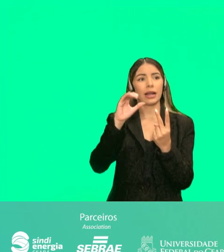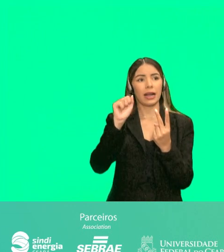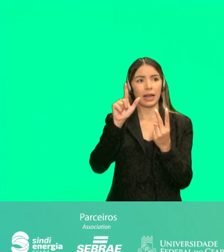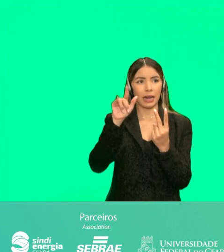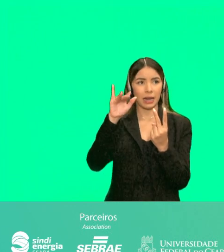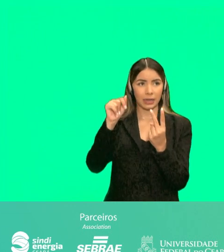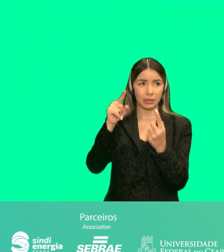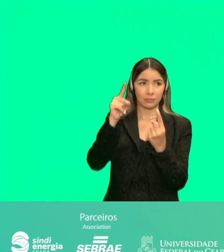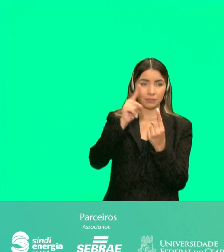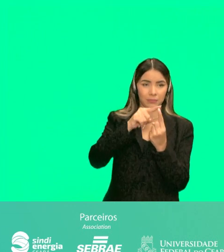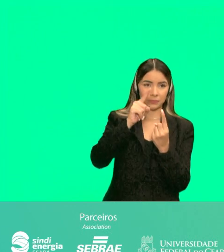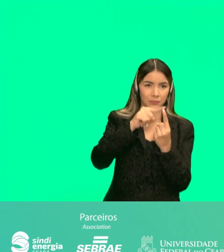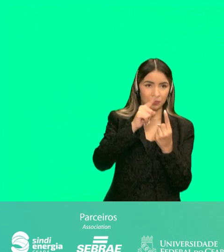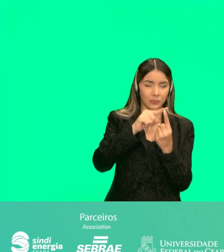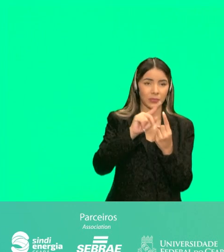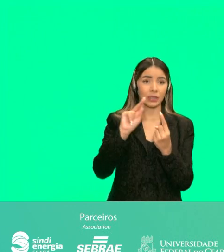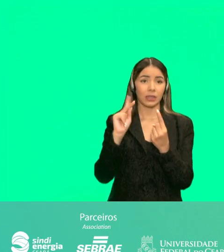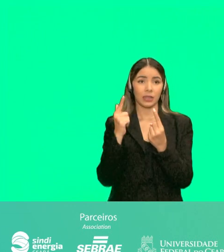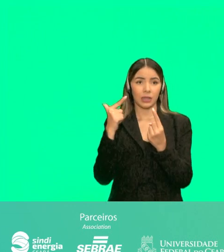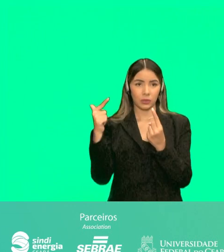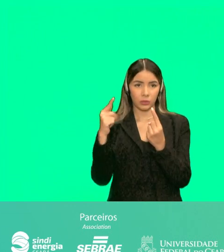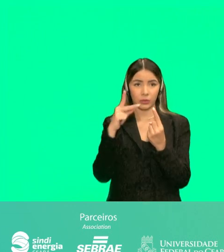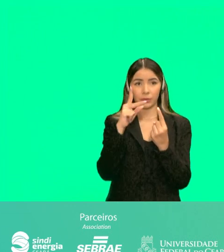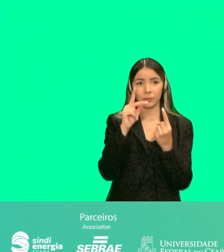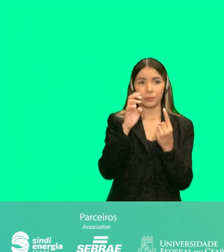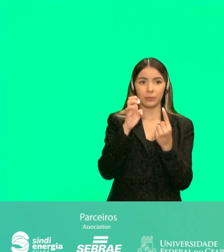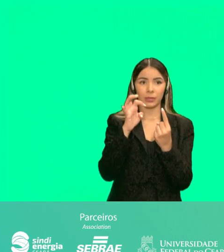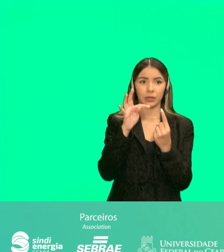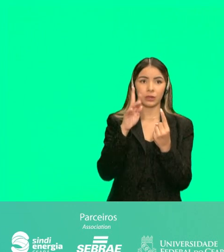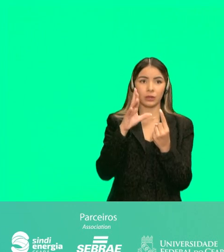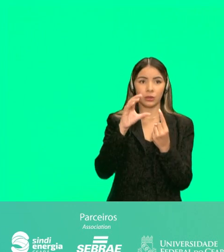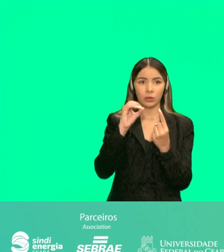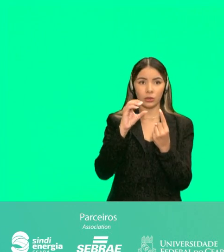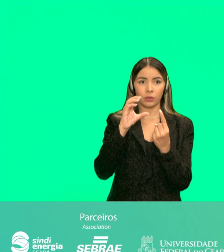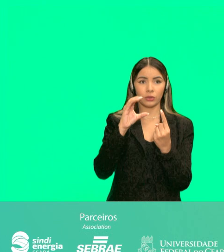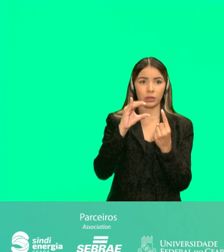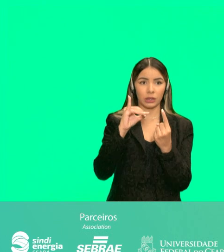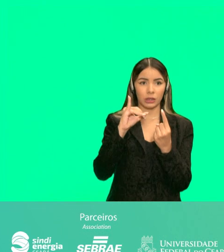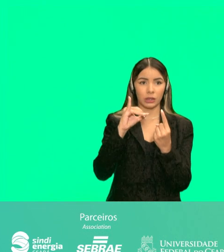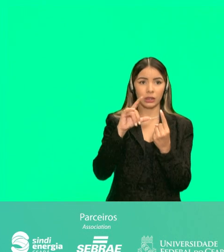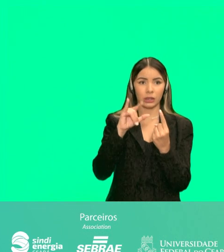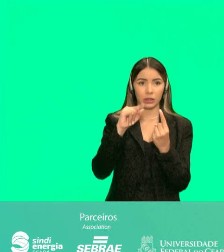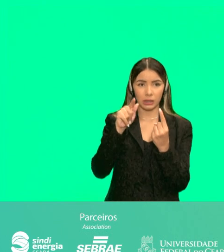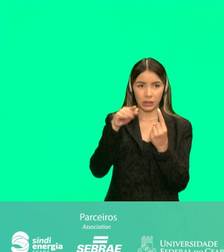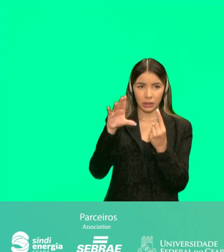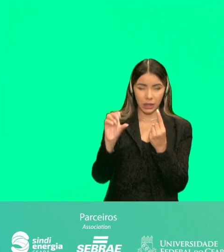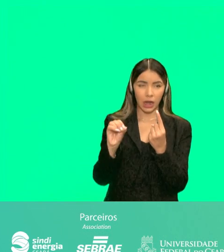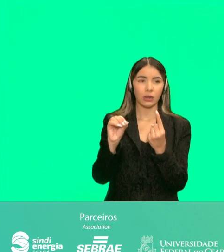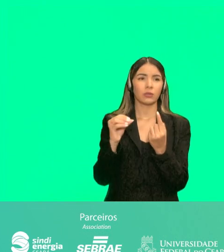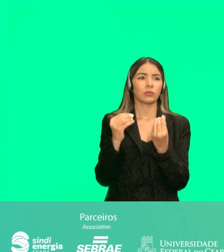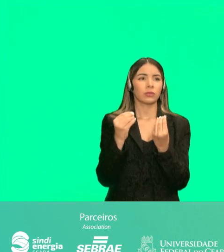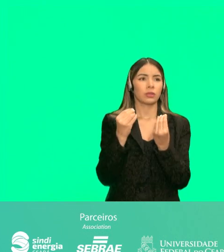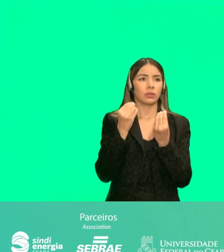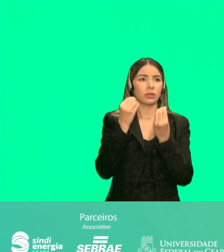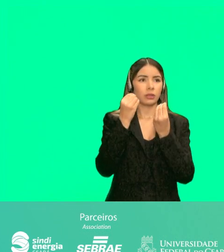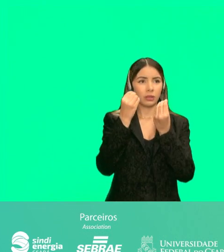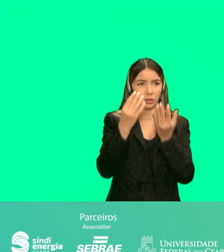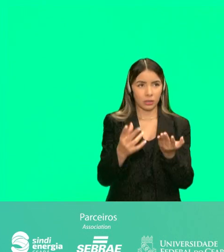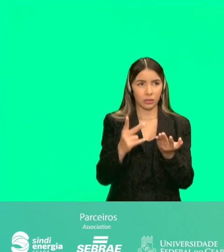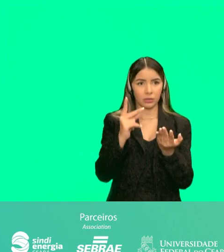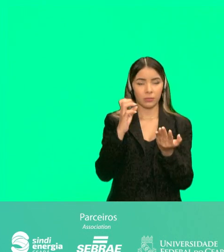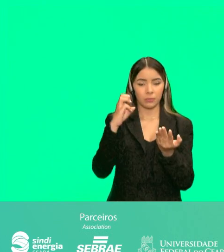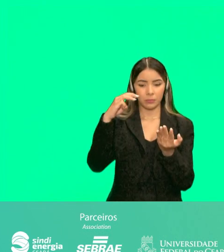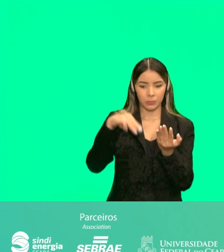hydrogen, hidrogênio offering in pressurizado, PEM hydrogen at ofertando na 40 tecnologia bar PEM of hidrogênio pressure, para 40